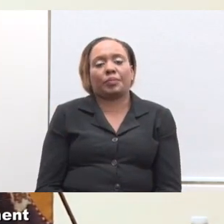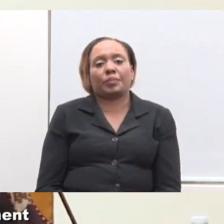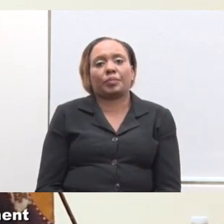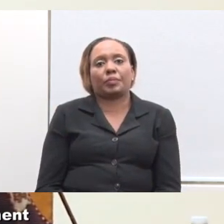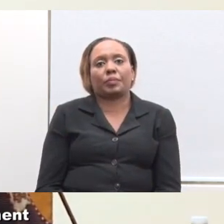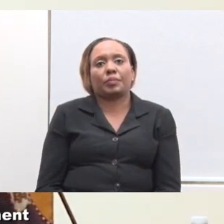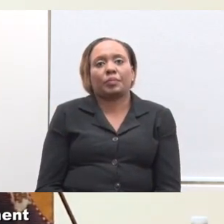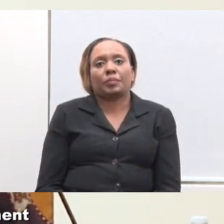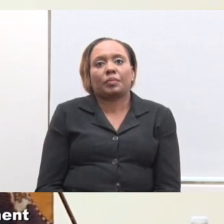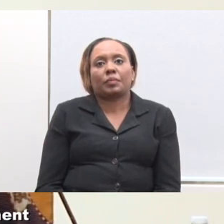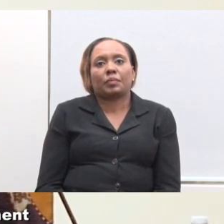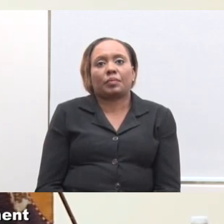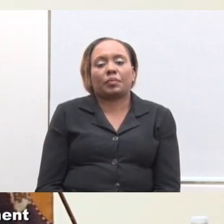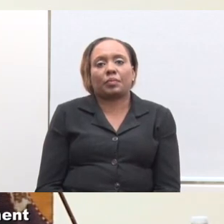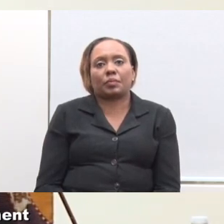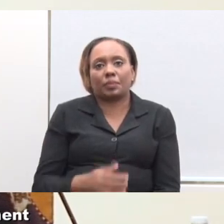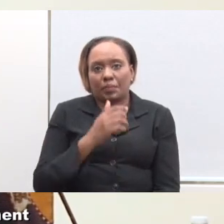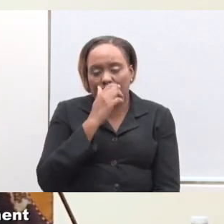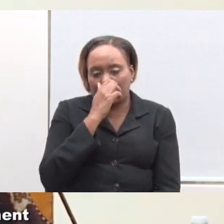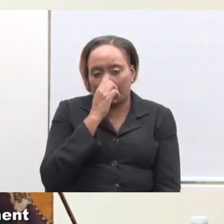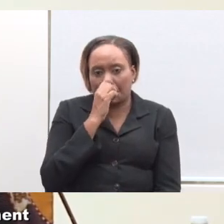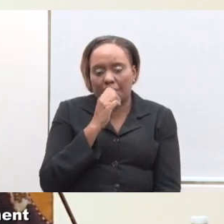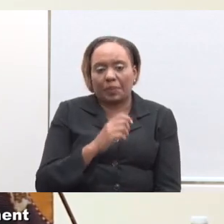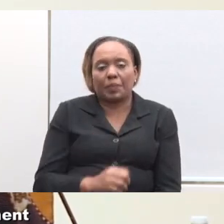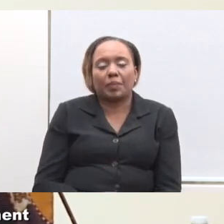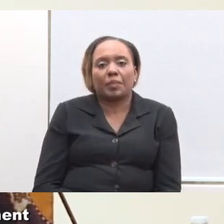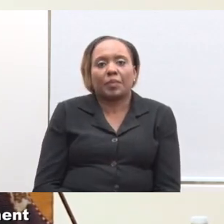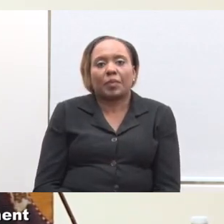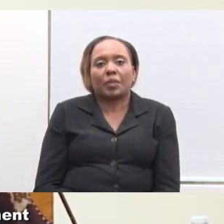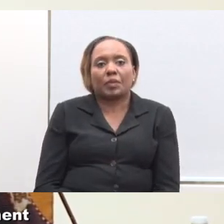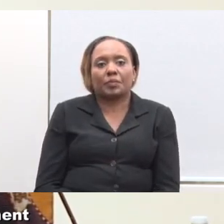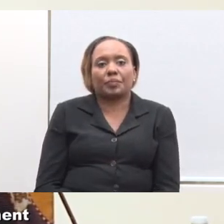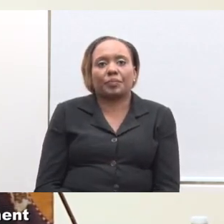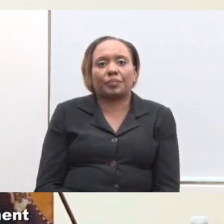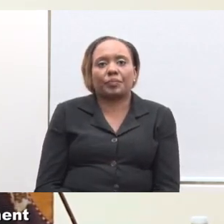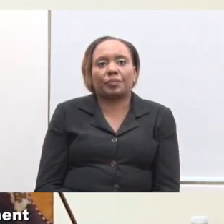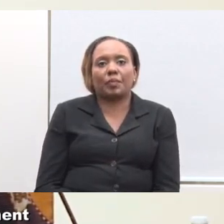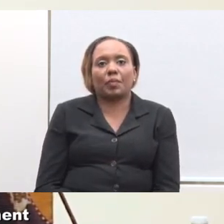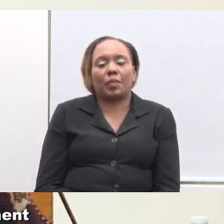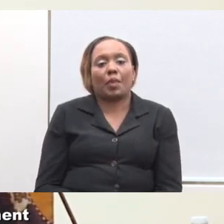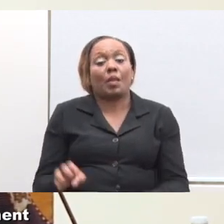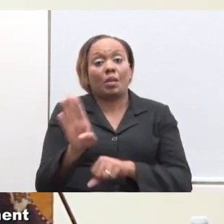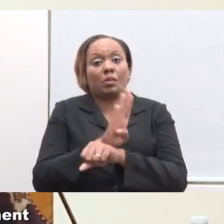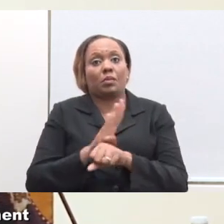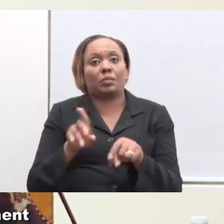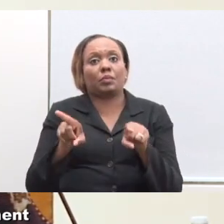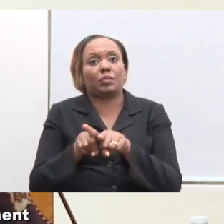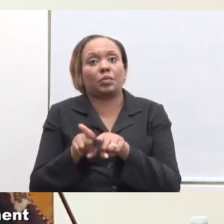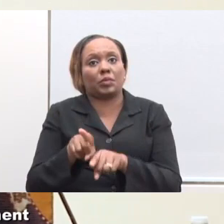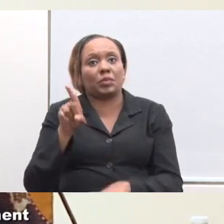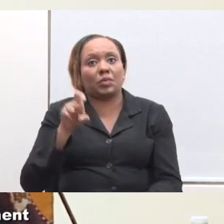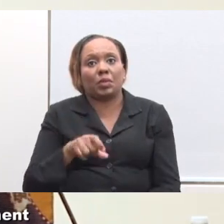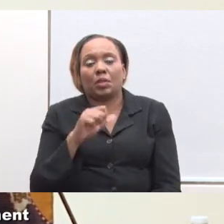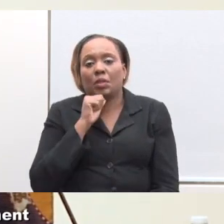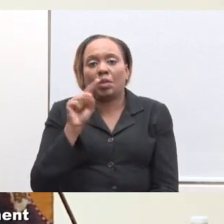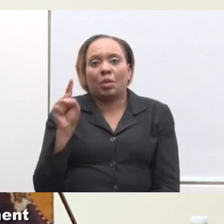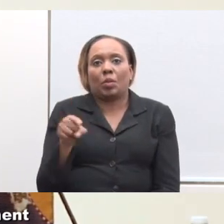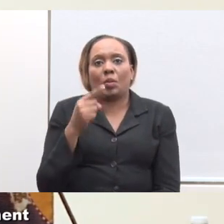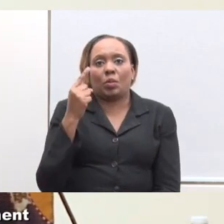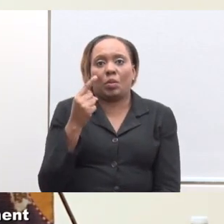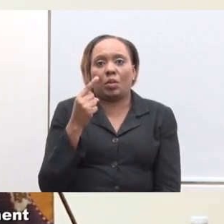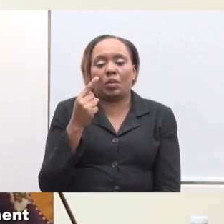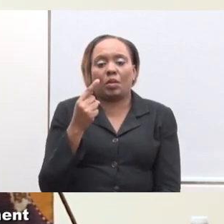there. But it brings me to the point that this country will also have not just a household